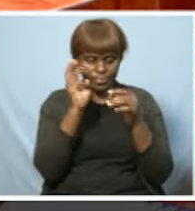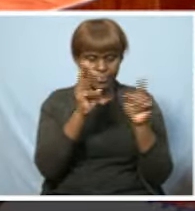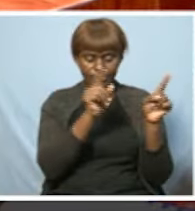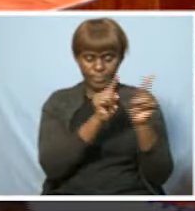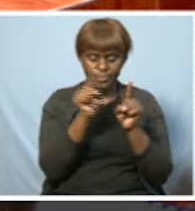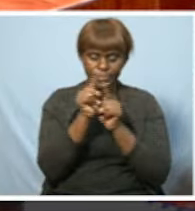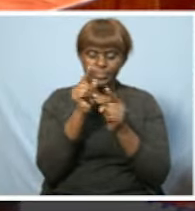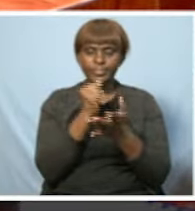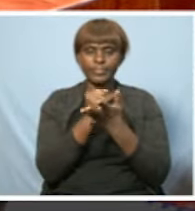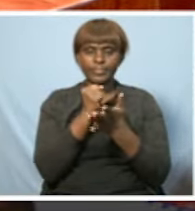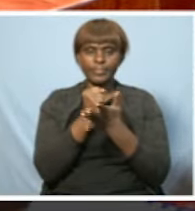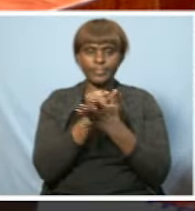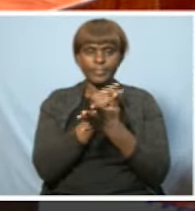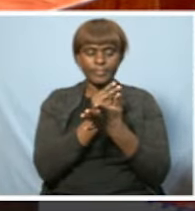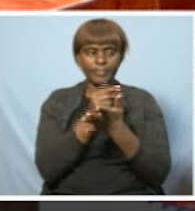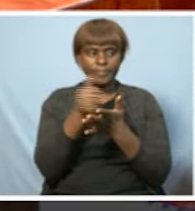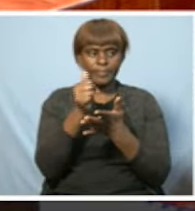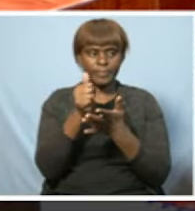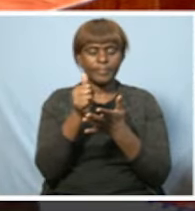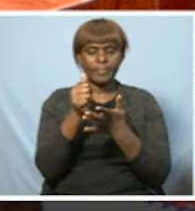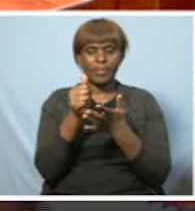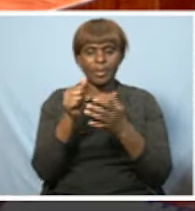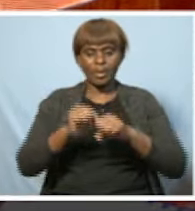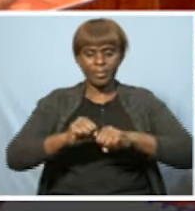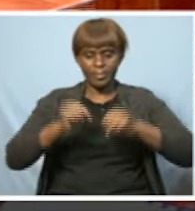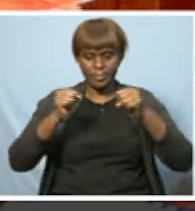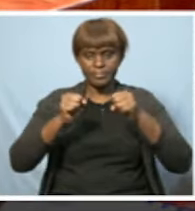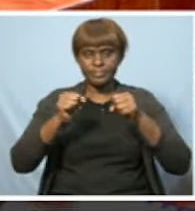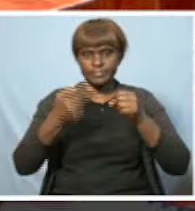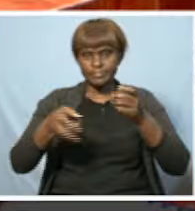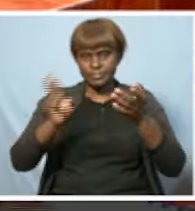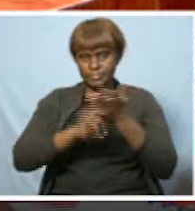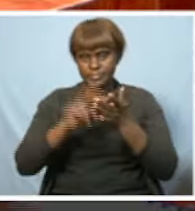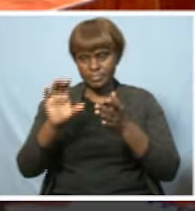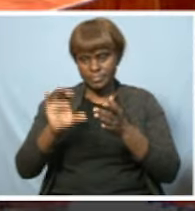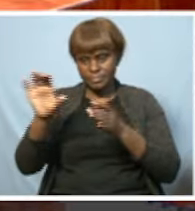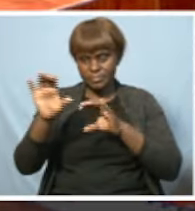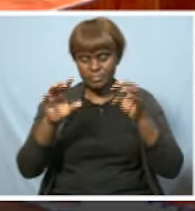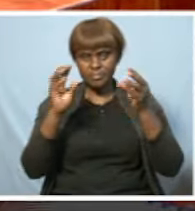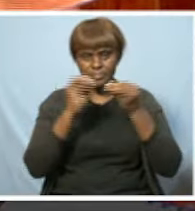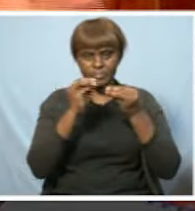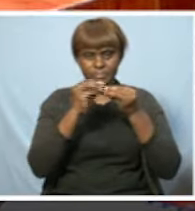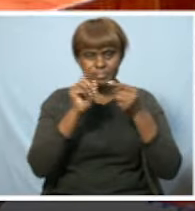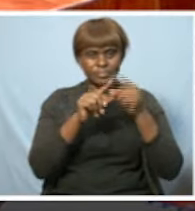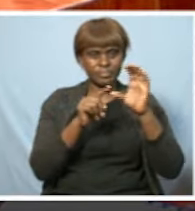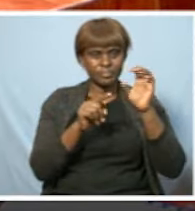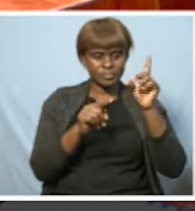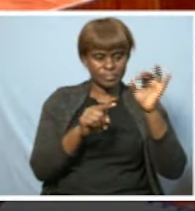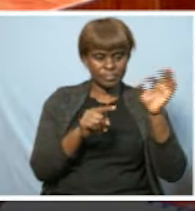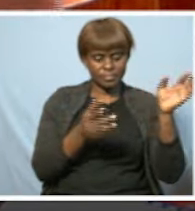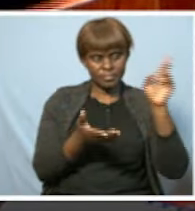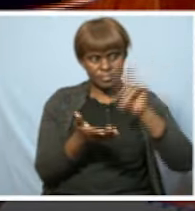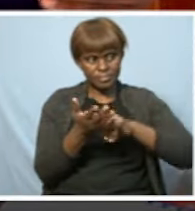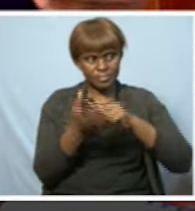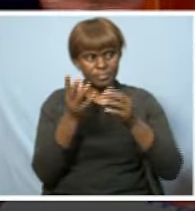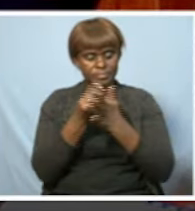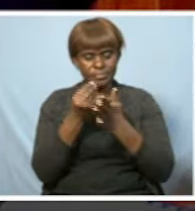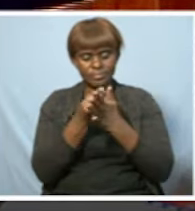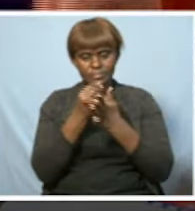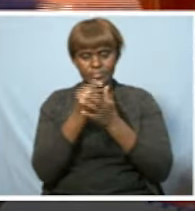as the principal officer to then go to the CDF committee to reallocate the monies